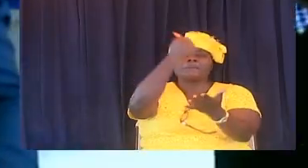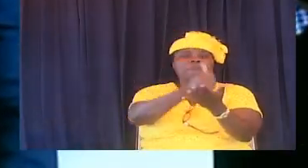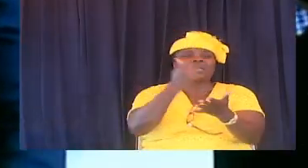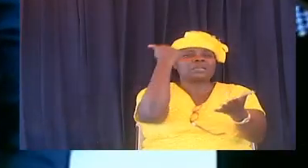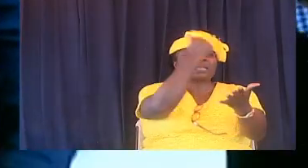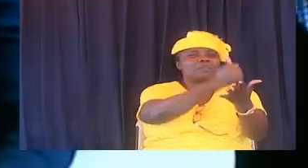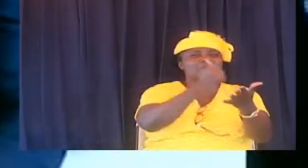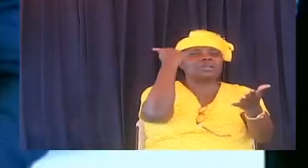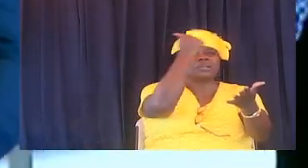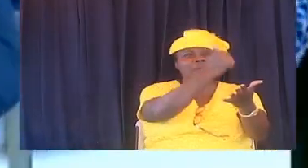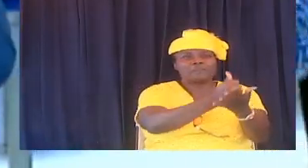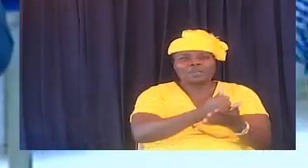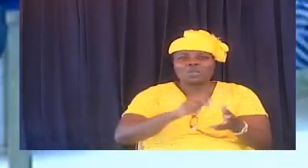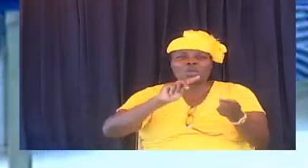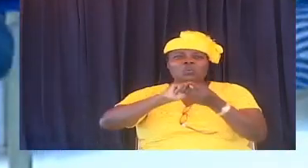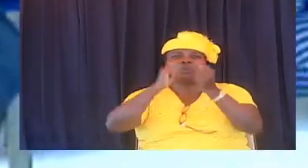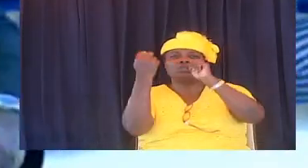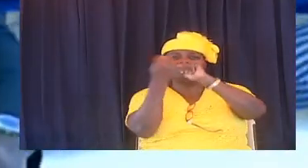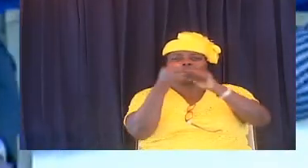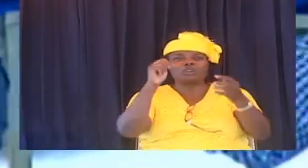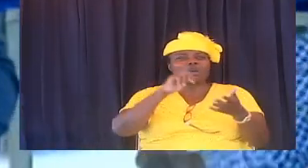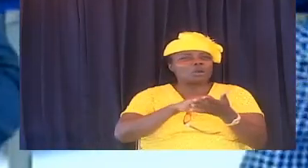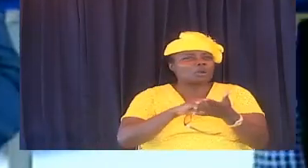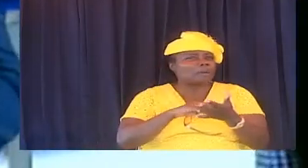All right, I'll ask that we turn our Bibles to